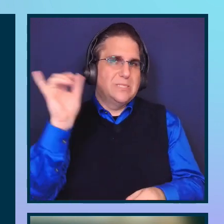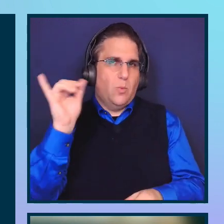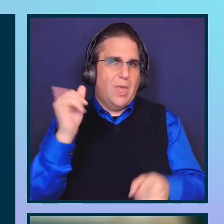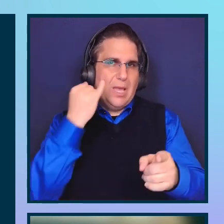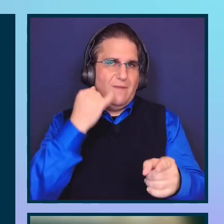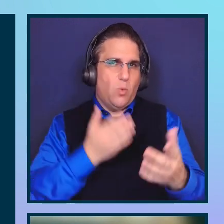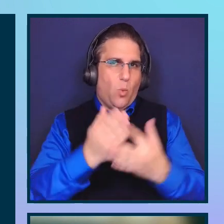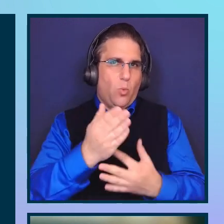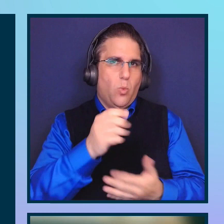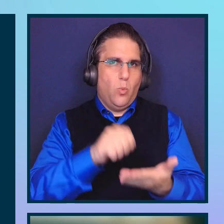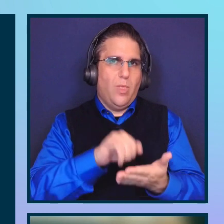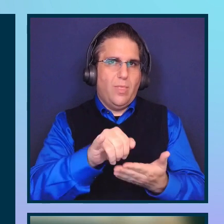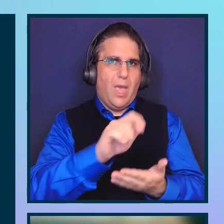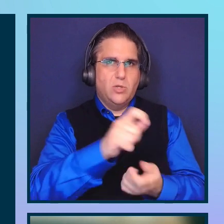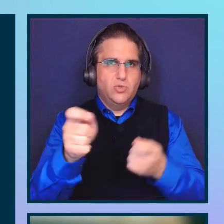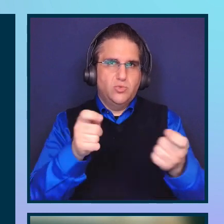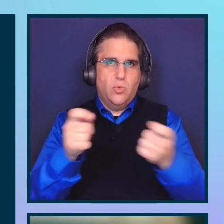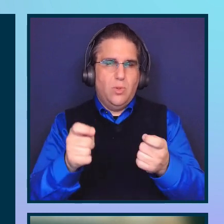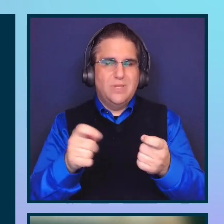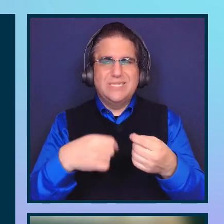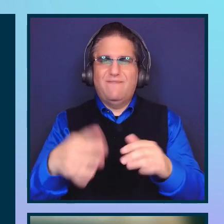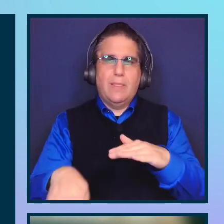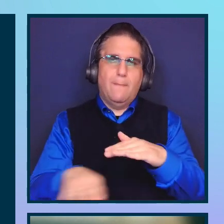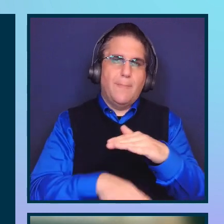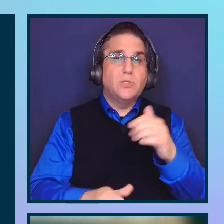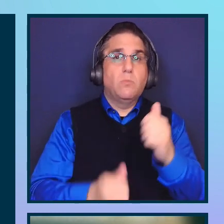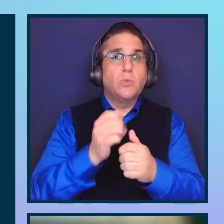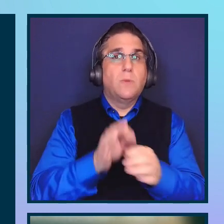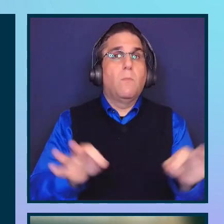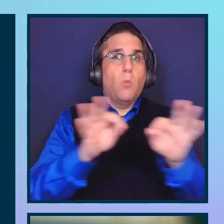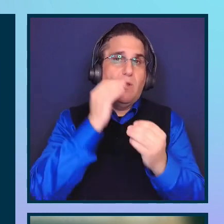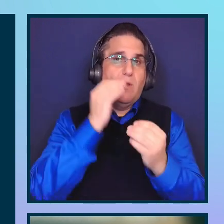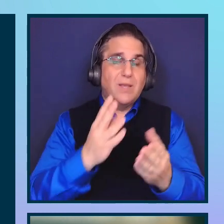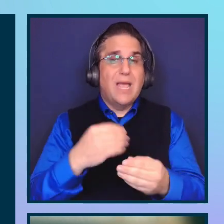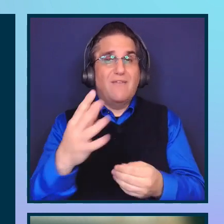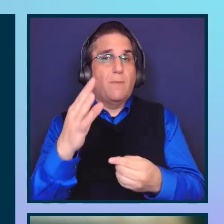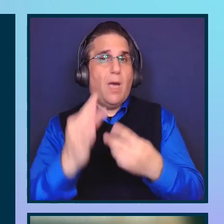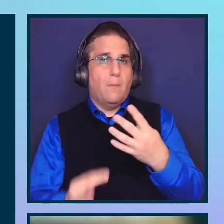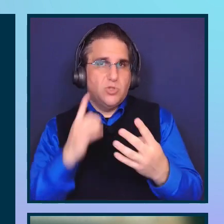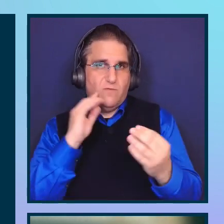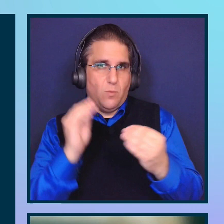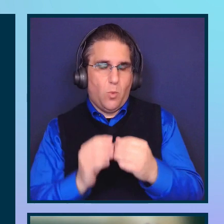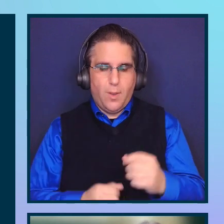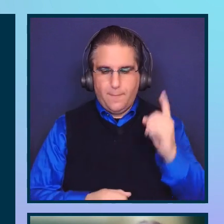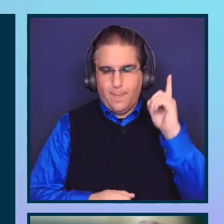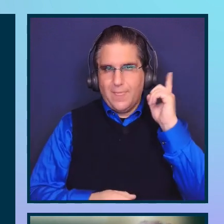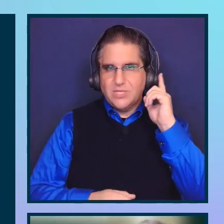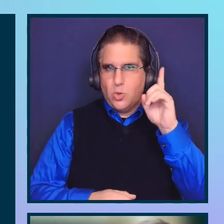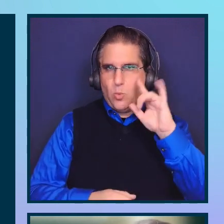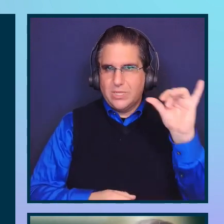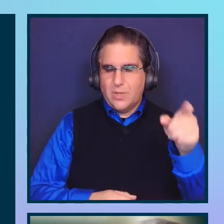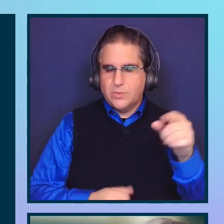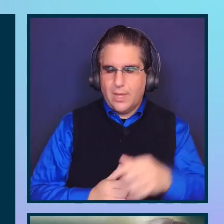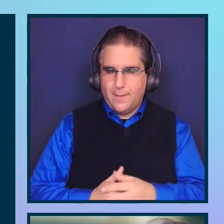and provide users with only the basic, most important things and give them the option to choose more. So let's take a look at